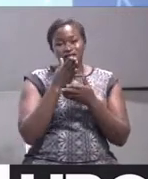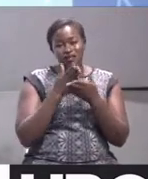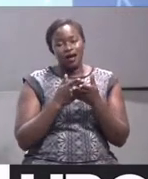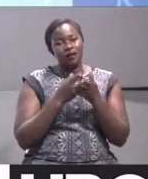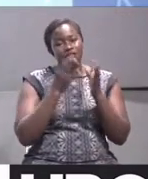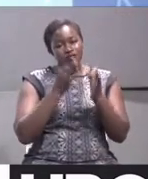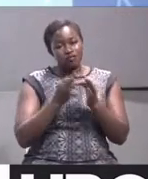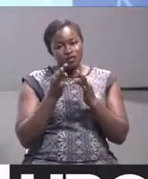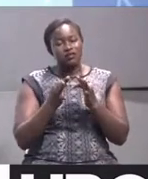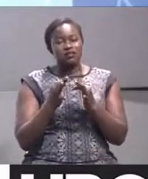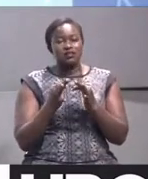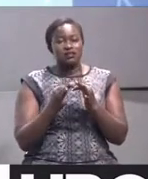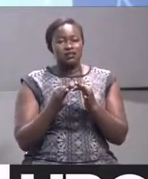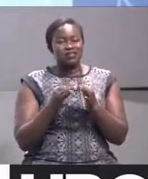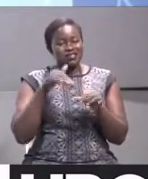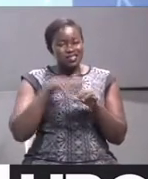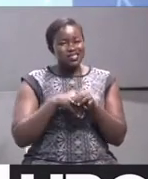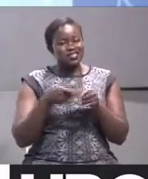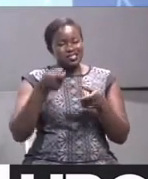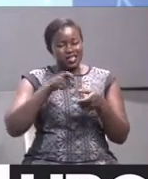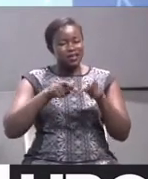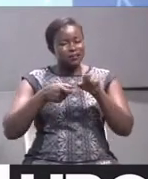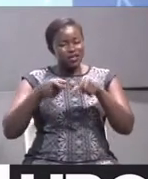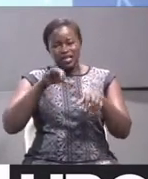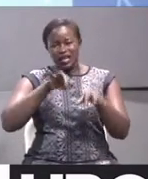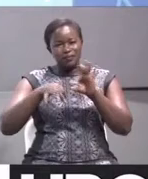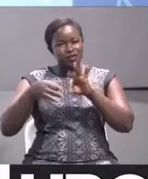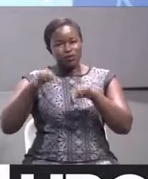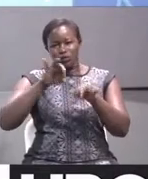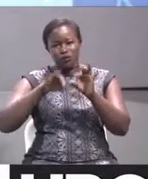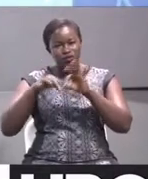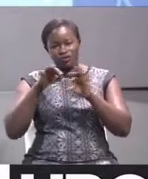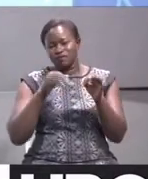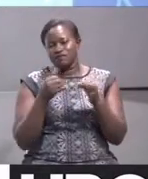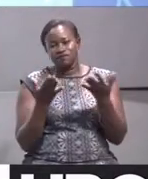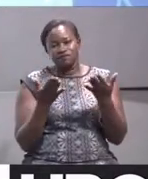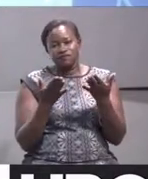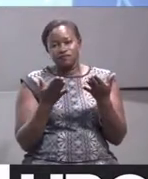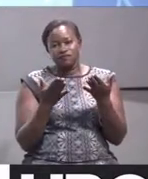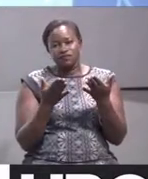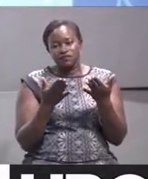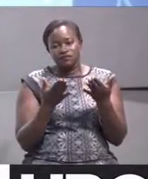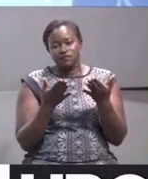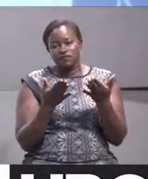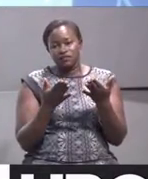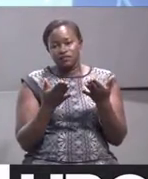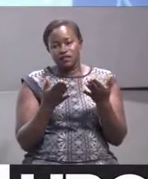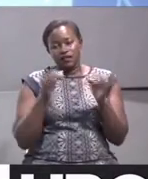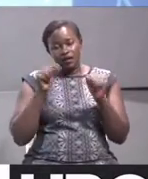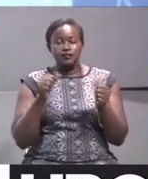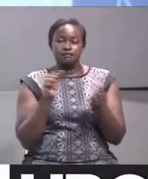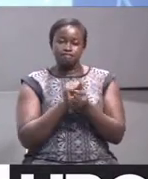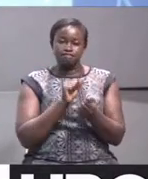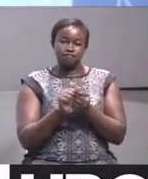classified carcinogenic, meaning they are highly hazardous.